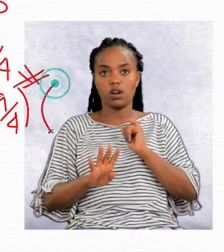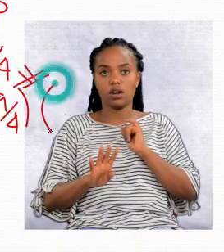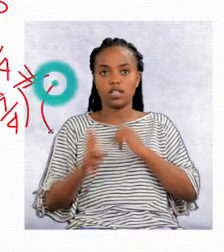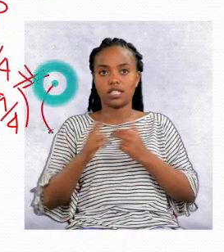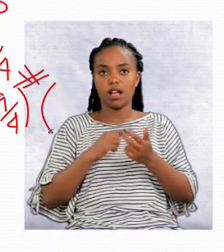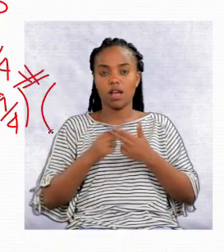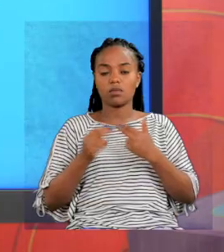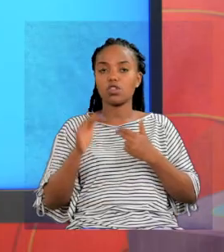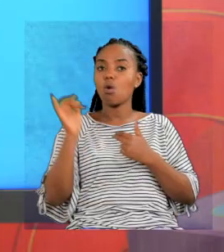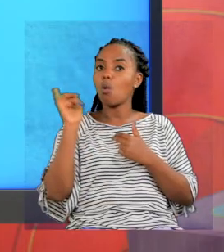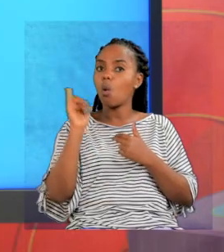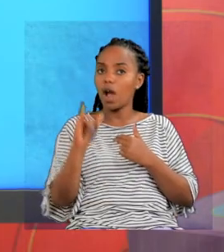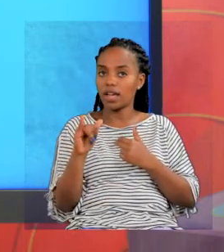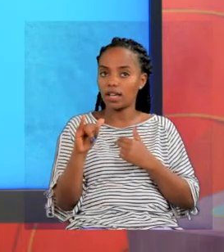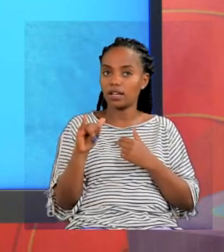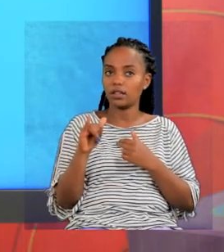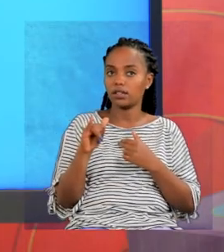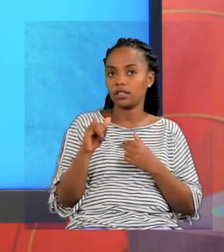times